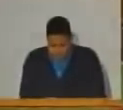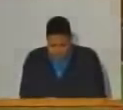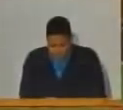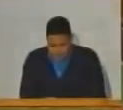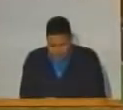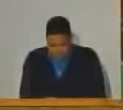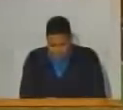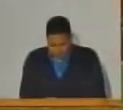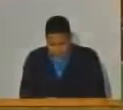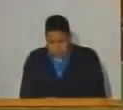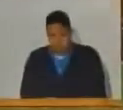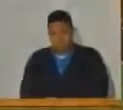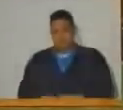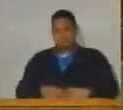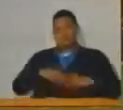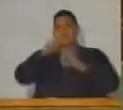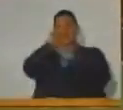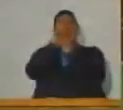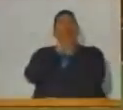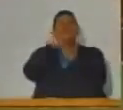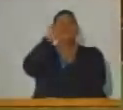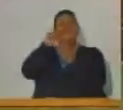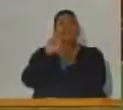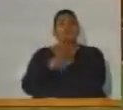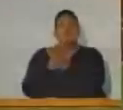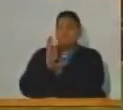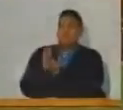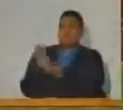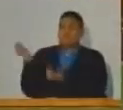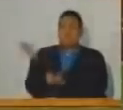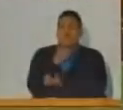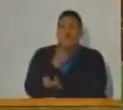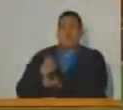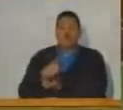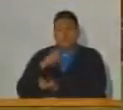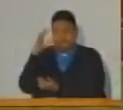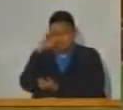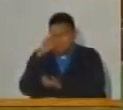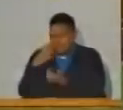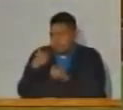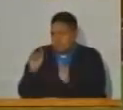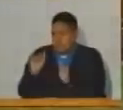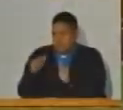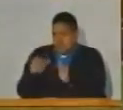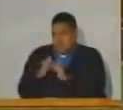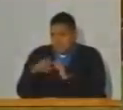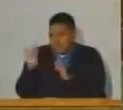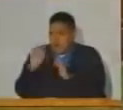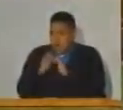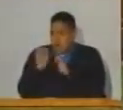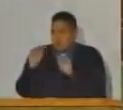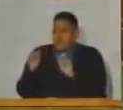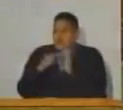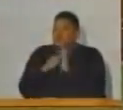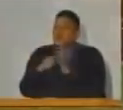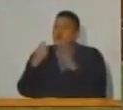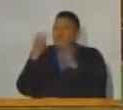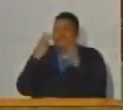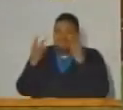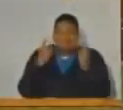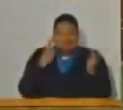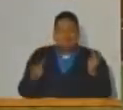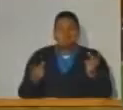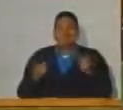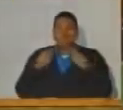The rule of law must apply to all, and we must seek to foster transparency, disclosure, and fair